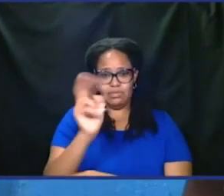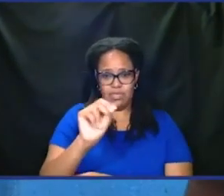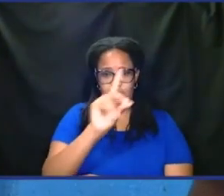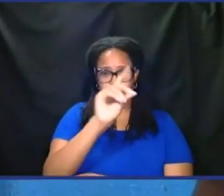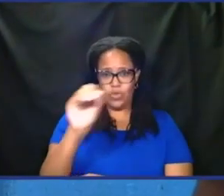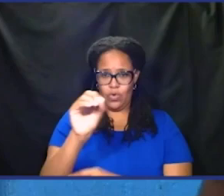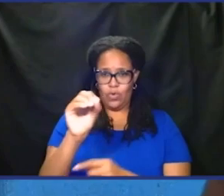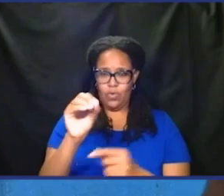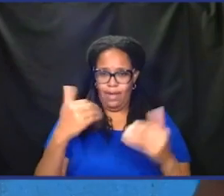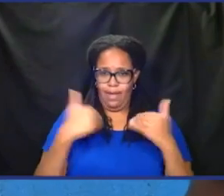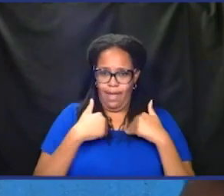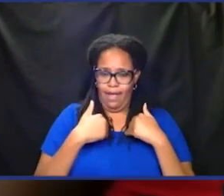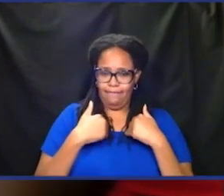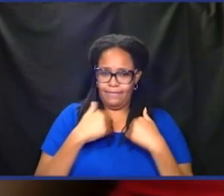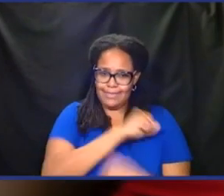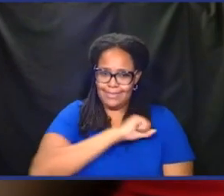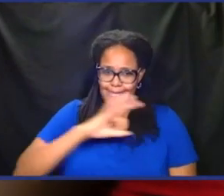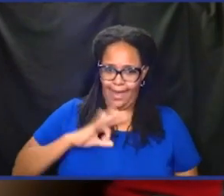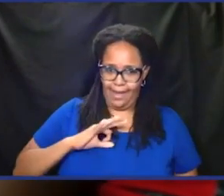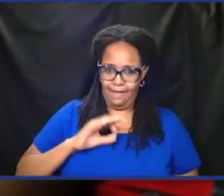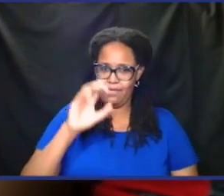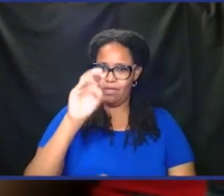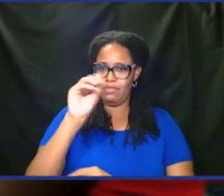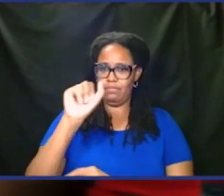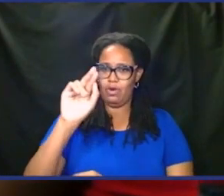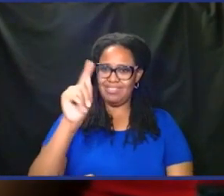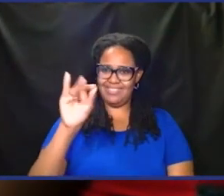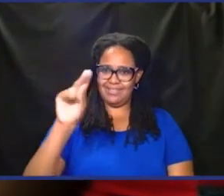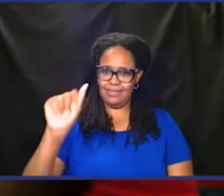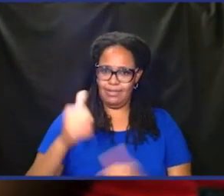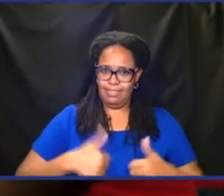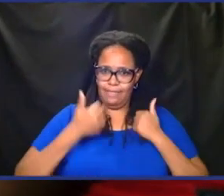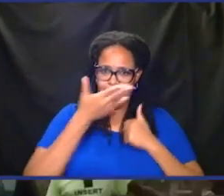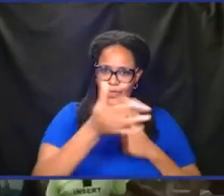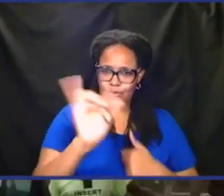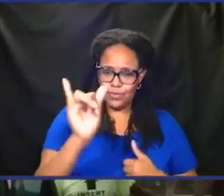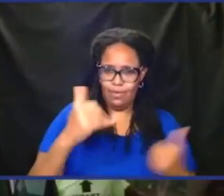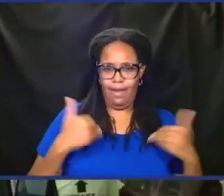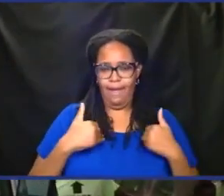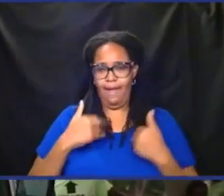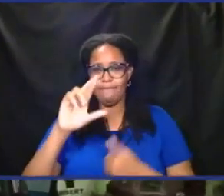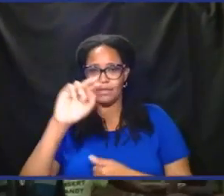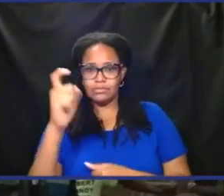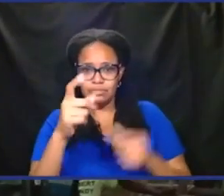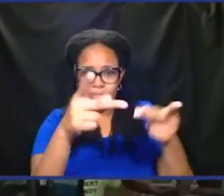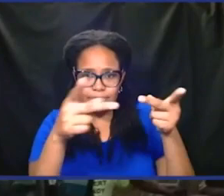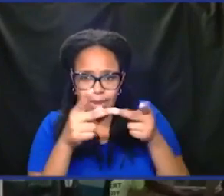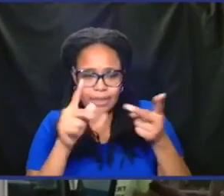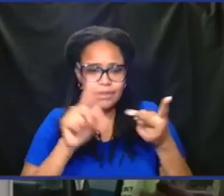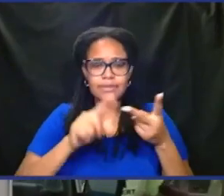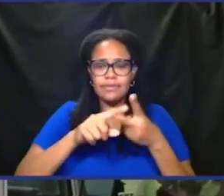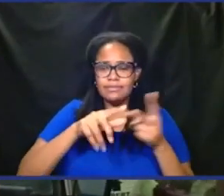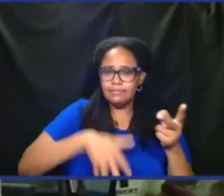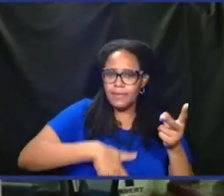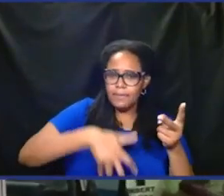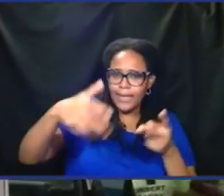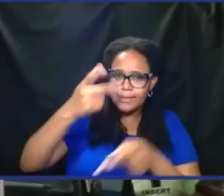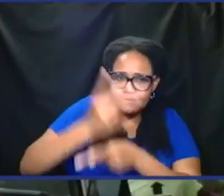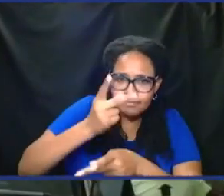a pharmacy, maternal and prenatal care, and an ambulance.